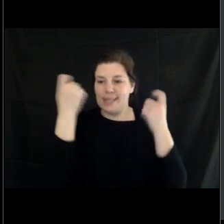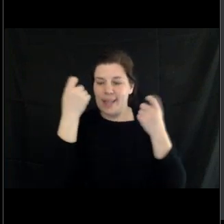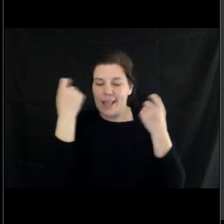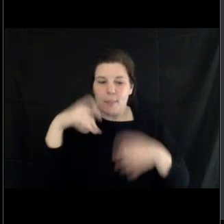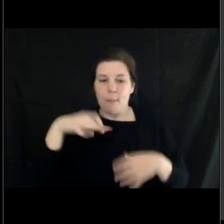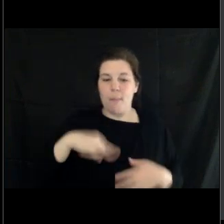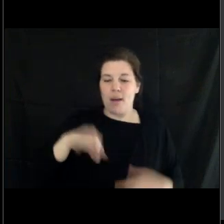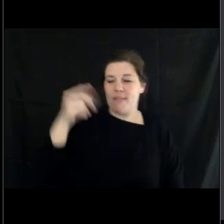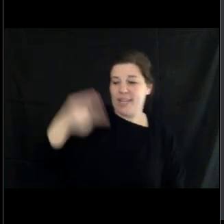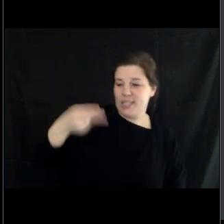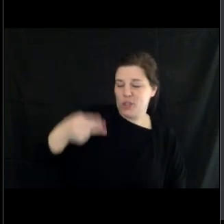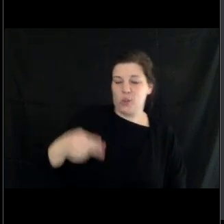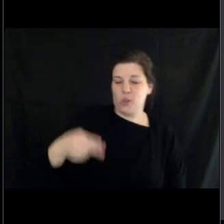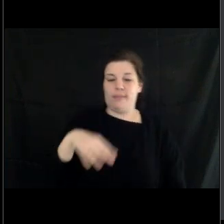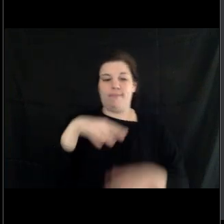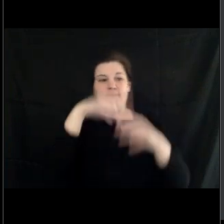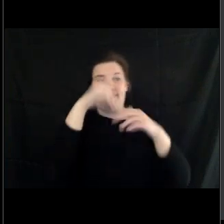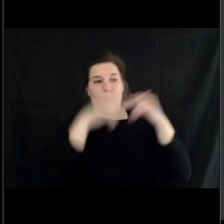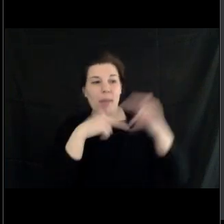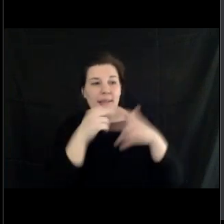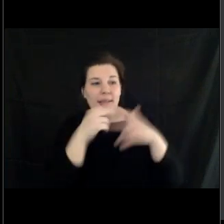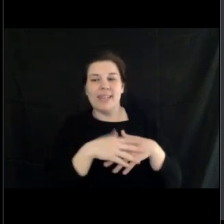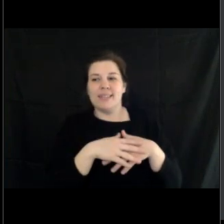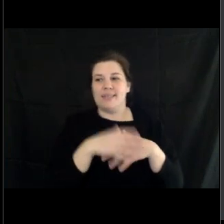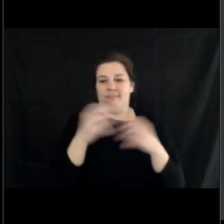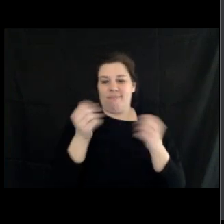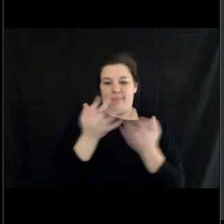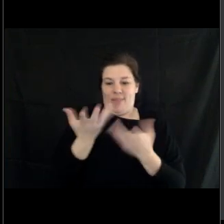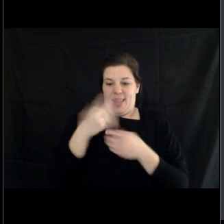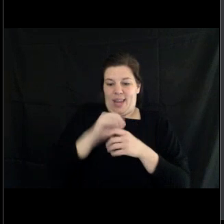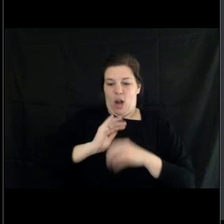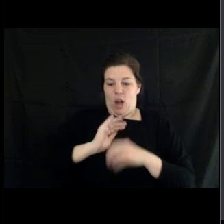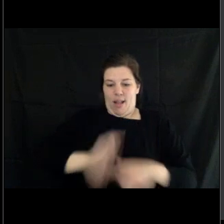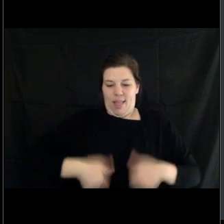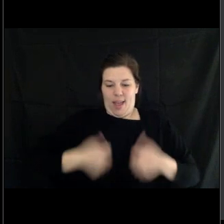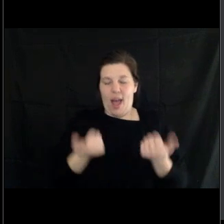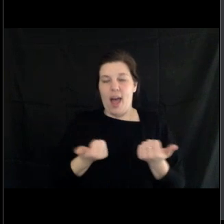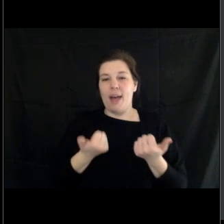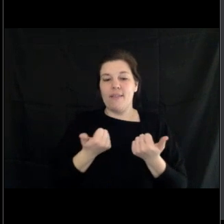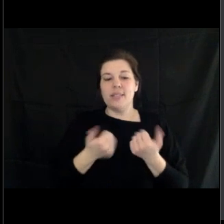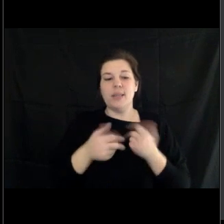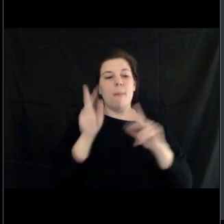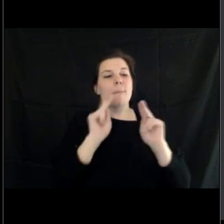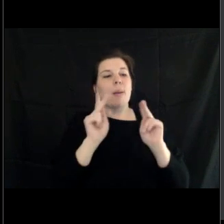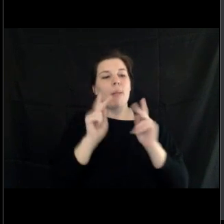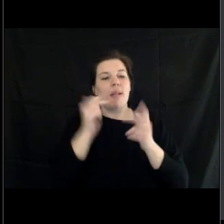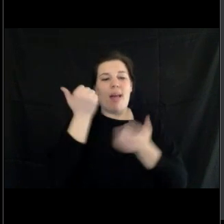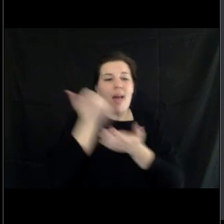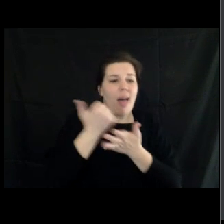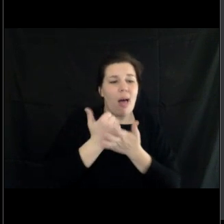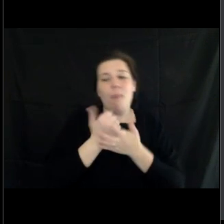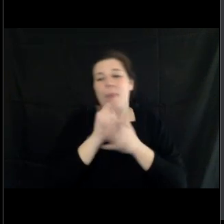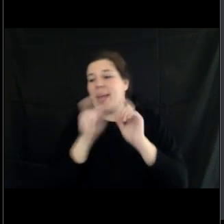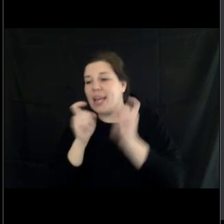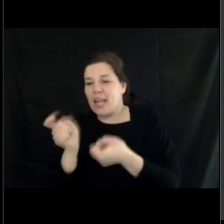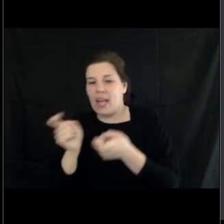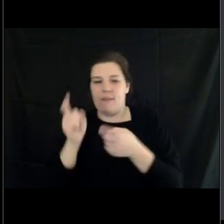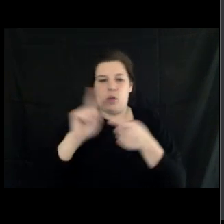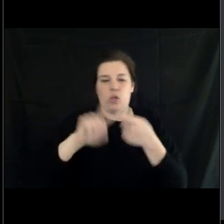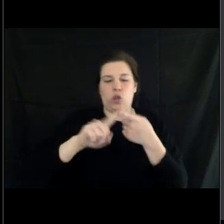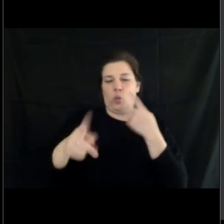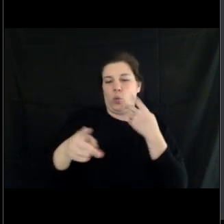architecture, archaeology to our lives, and the contributions made by dedicated individuals in helping to preserve the tangible